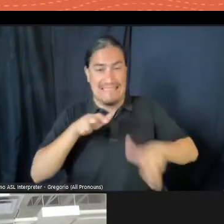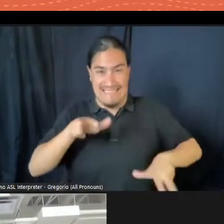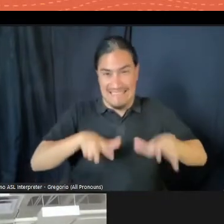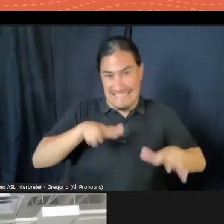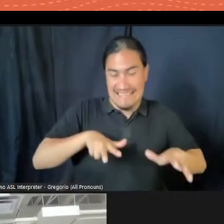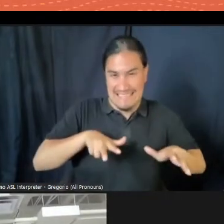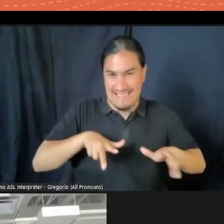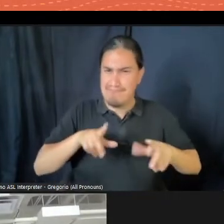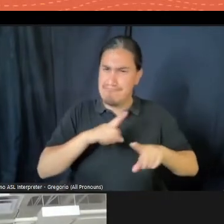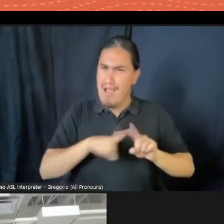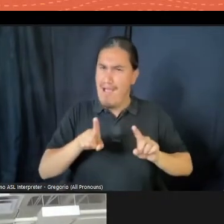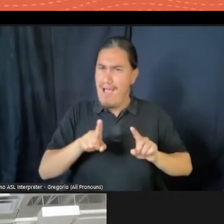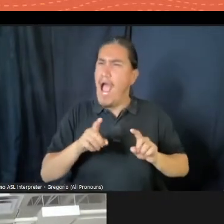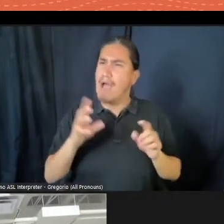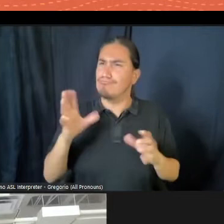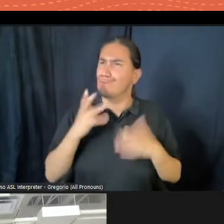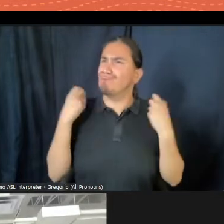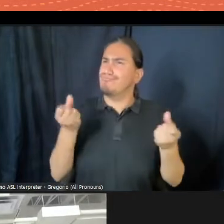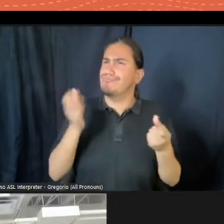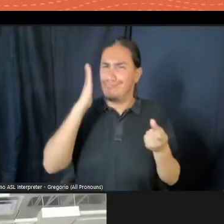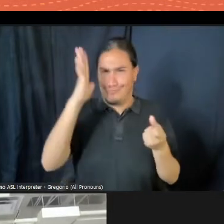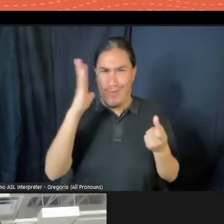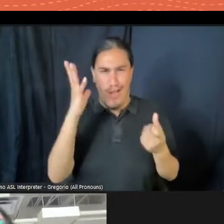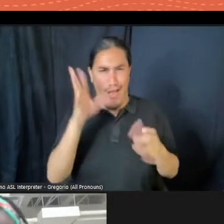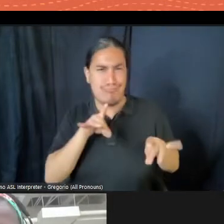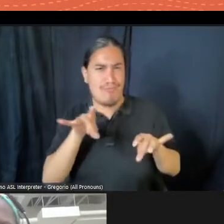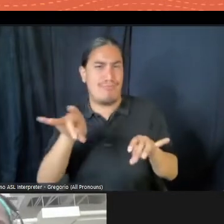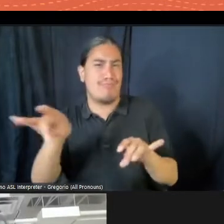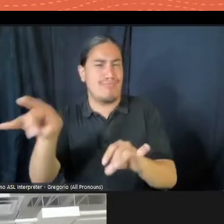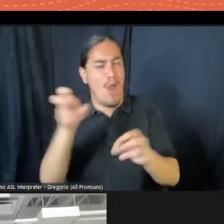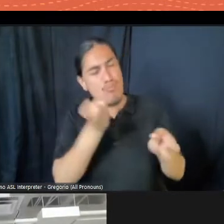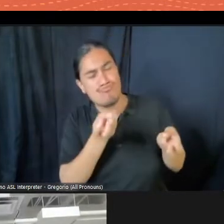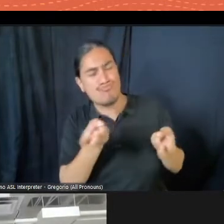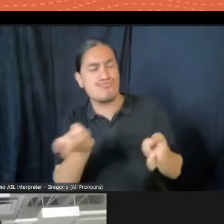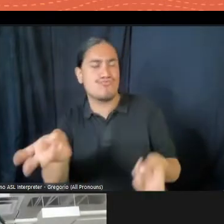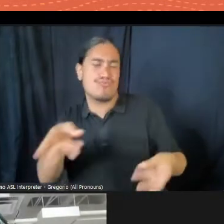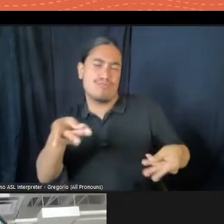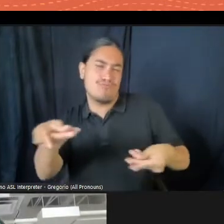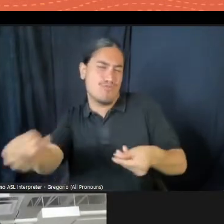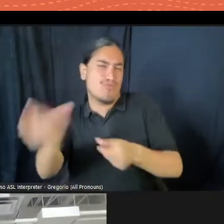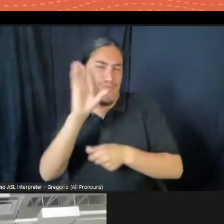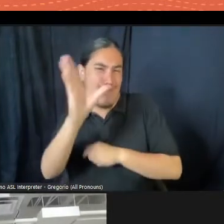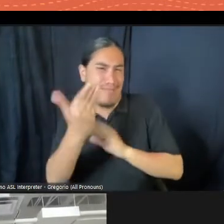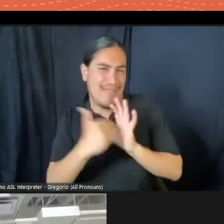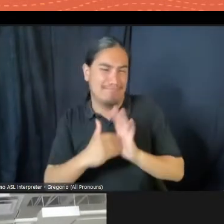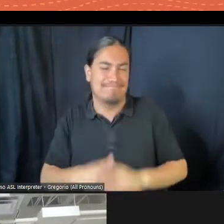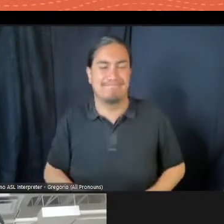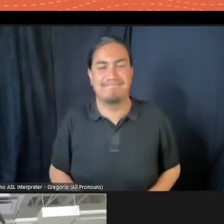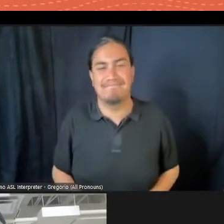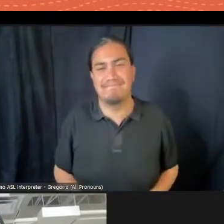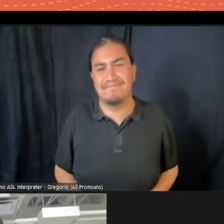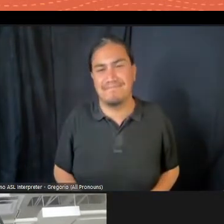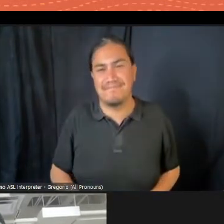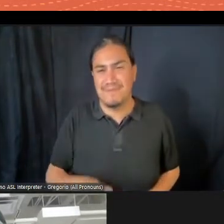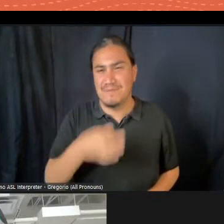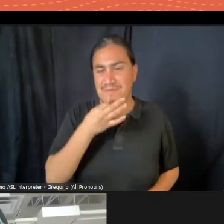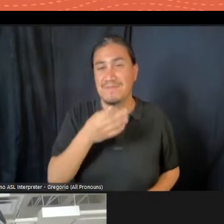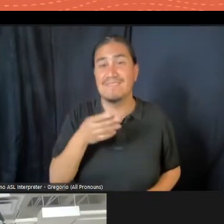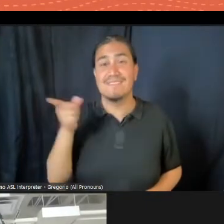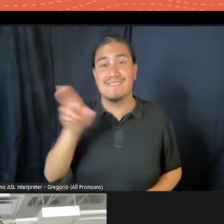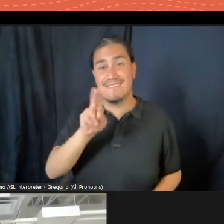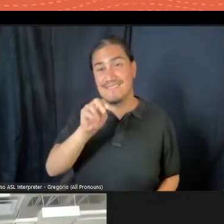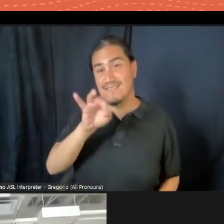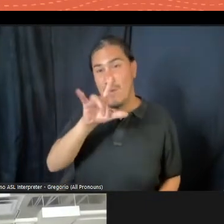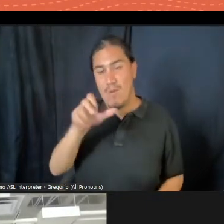but confident she will reclaim her ability to glide, bounce, and bop on skates again. Nicole is reading from